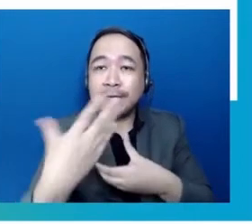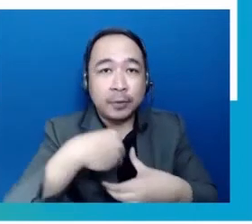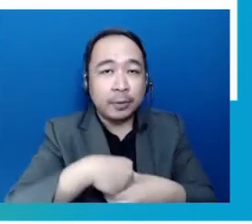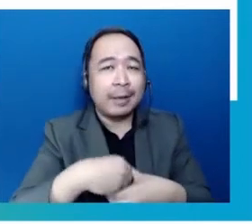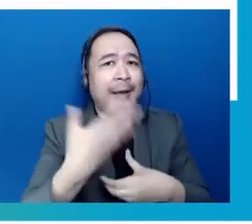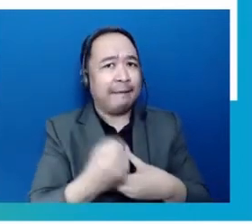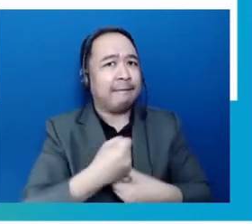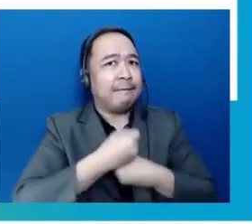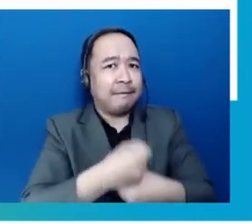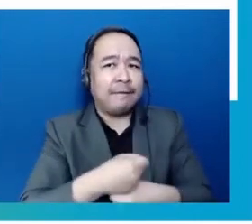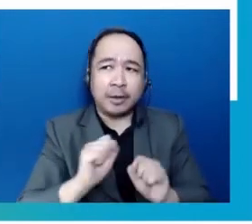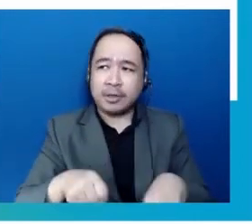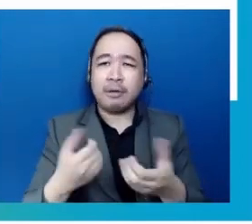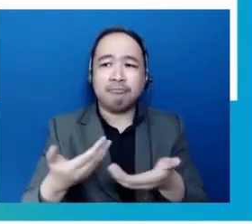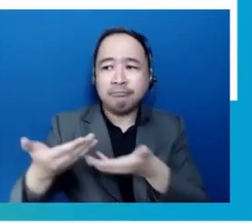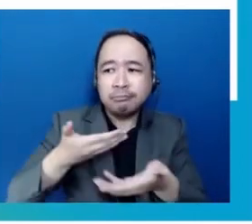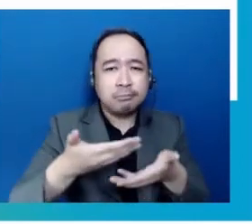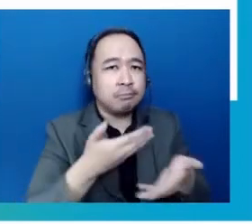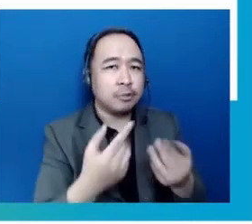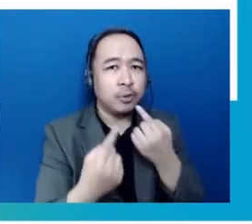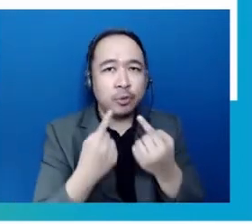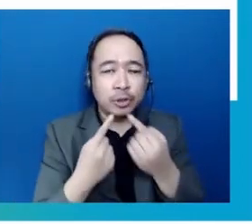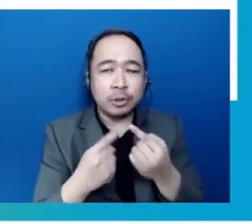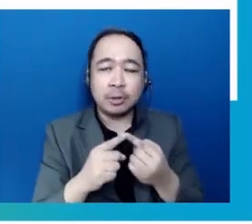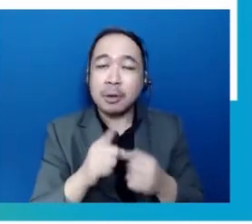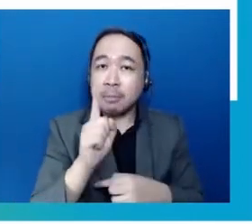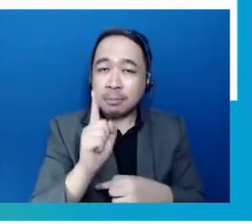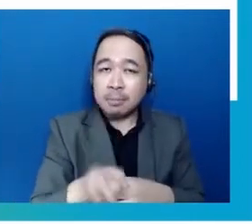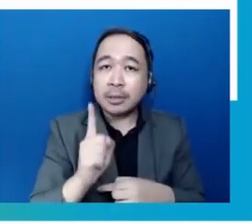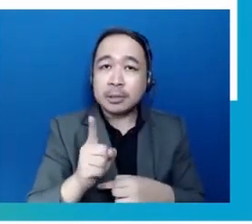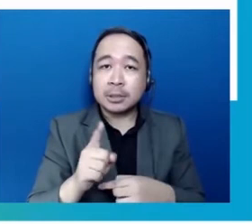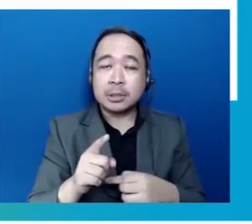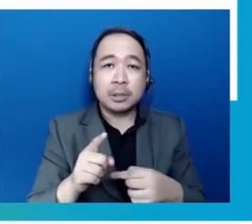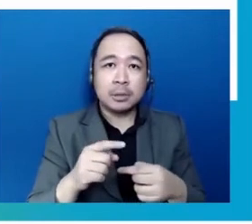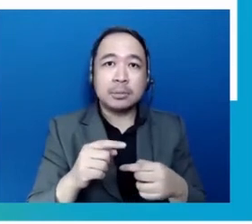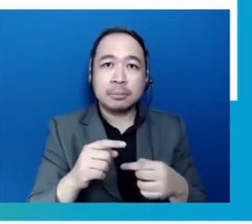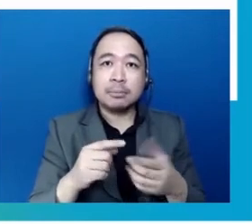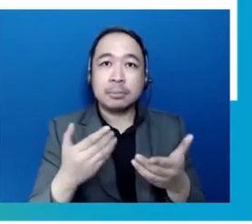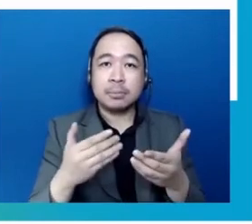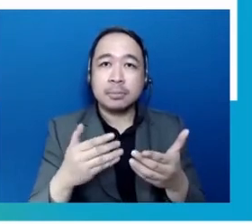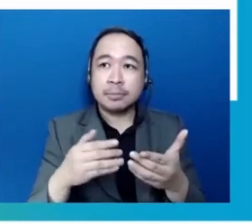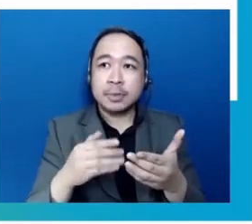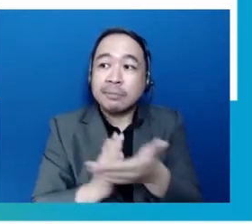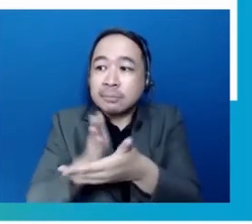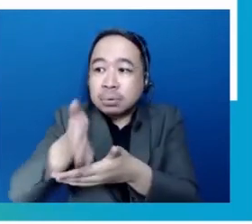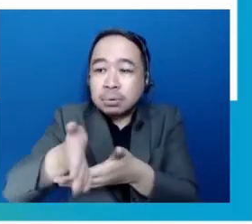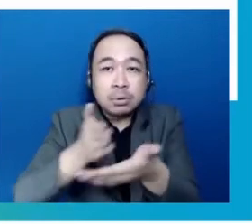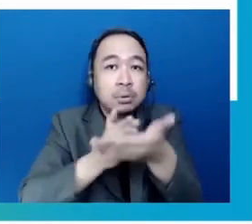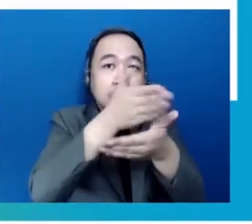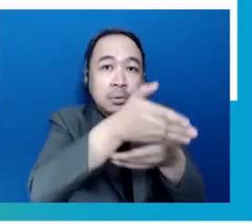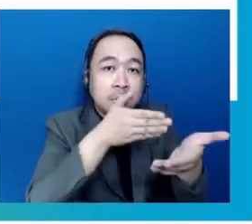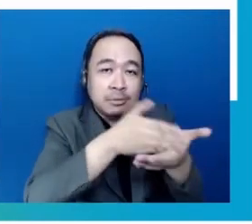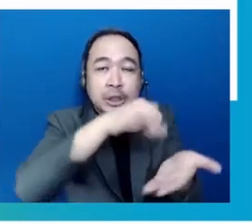meaningfully consulted throughout the process, keeping in mind the need for on-site field investigations,